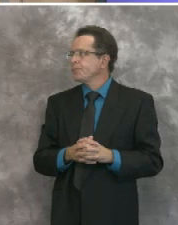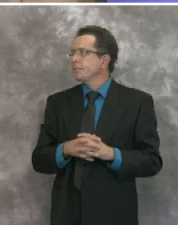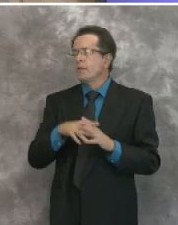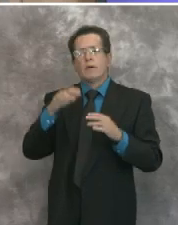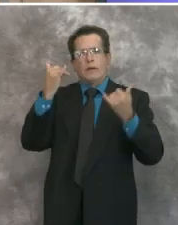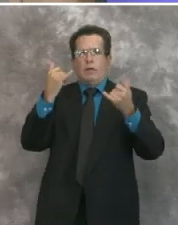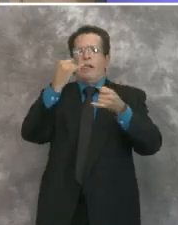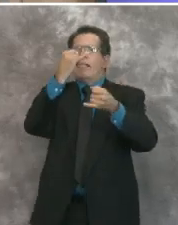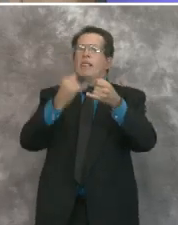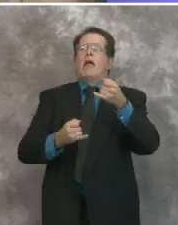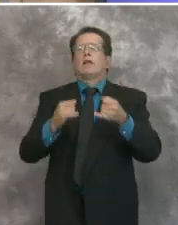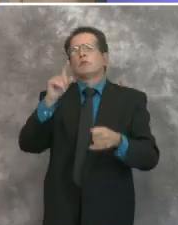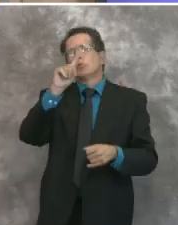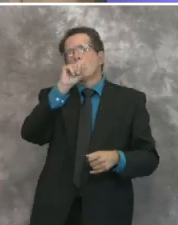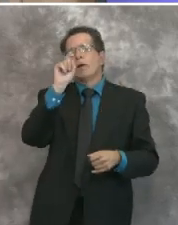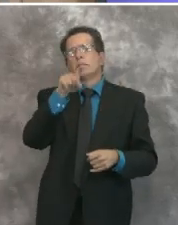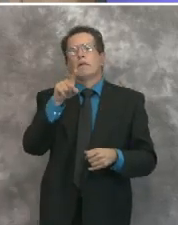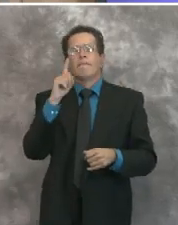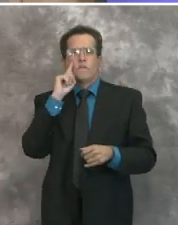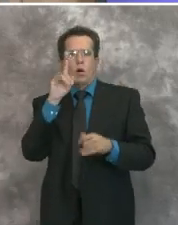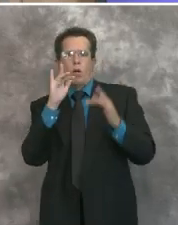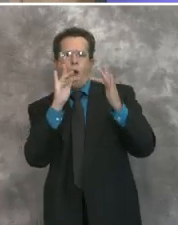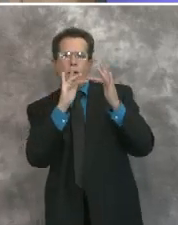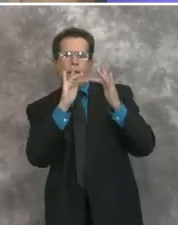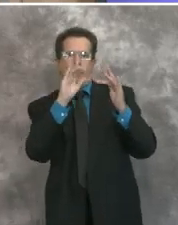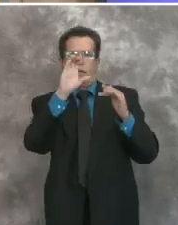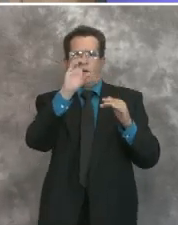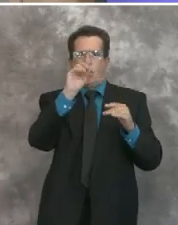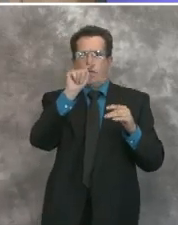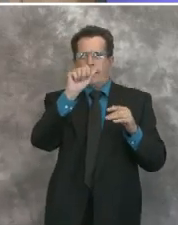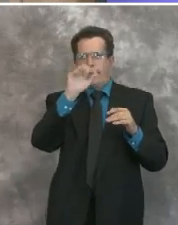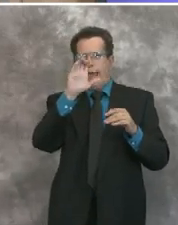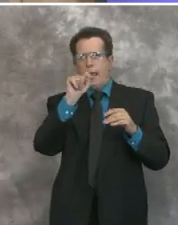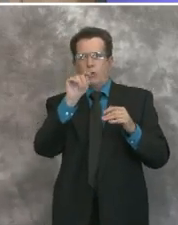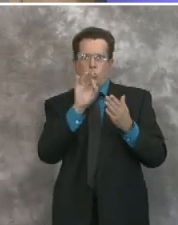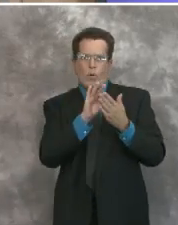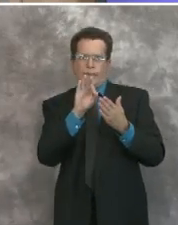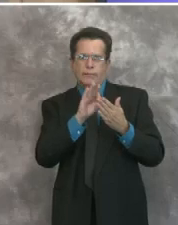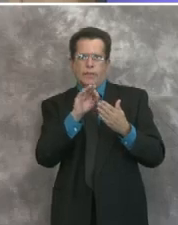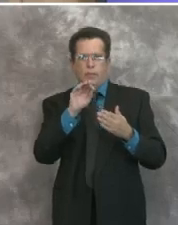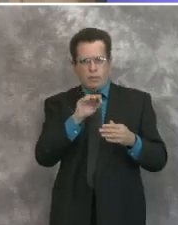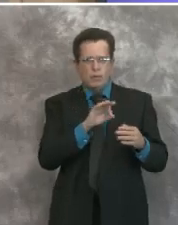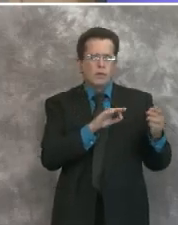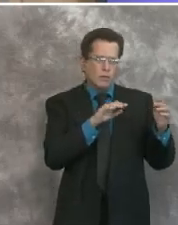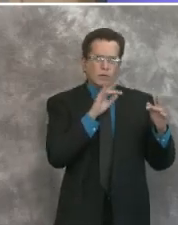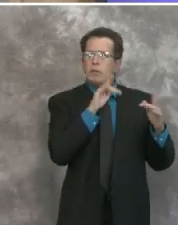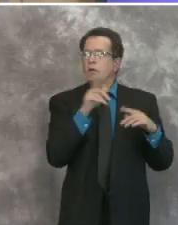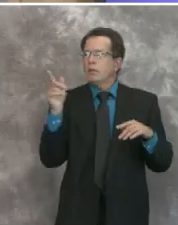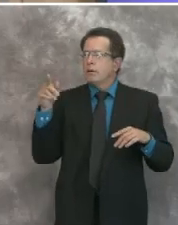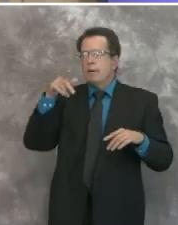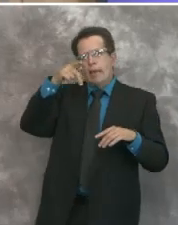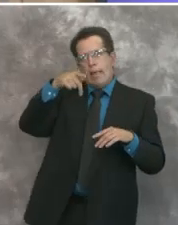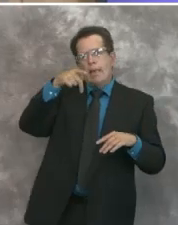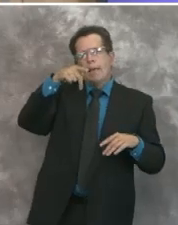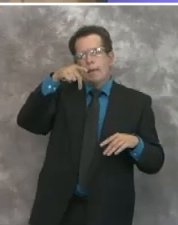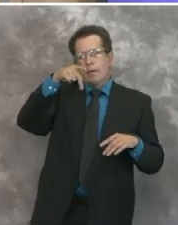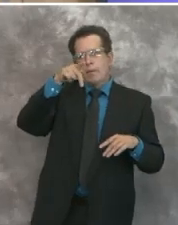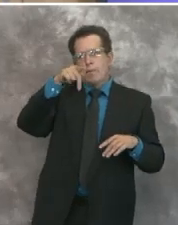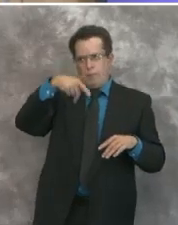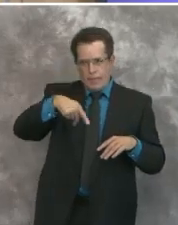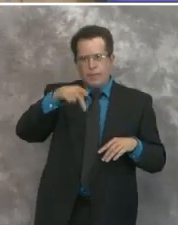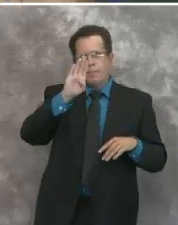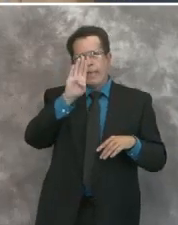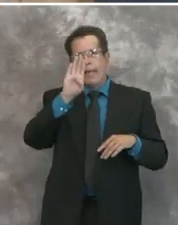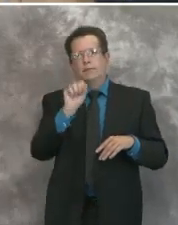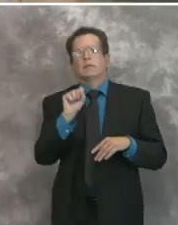This last question deals with contact tracing, and Dr. Wooten's going to respond. And this is from Shalina with KPBS. Will there be an